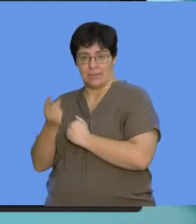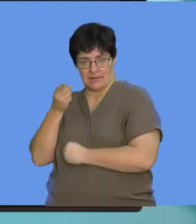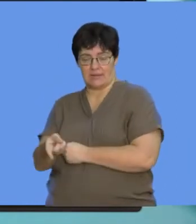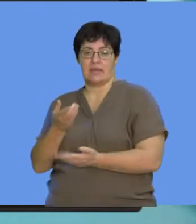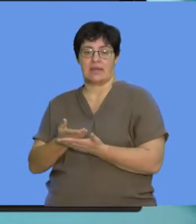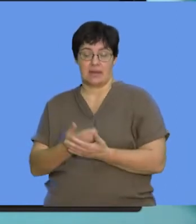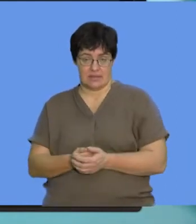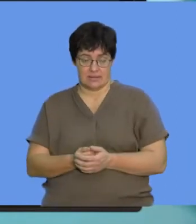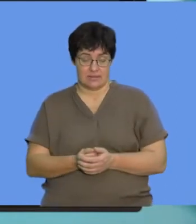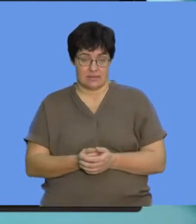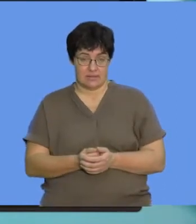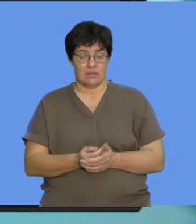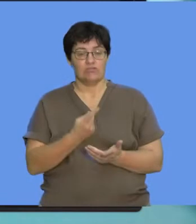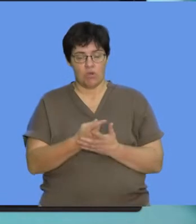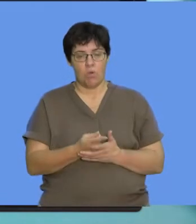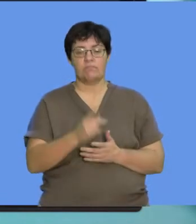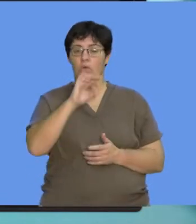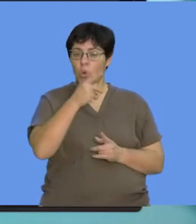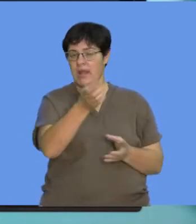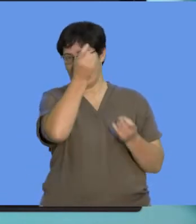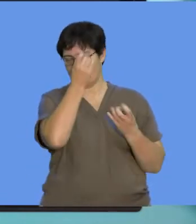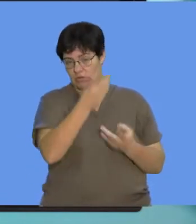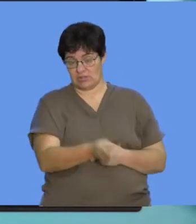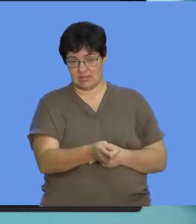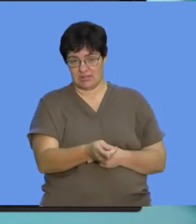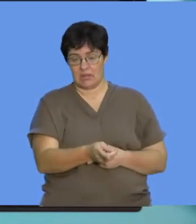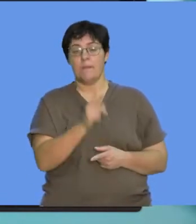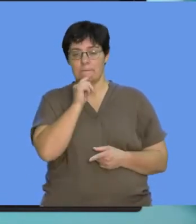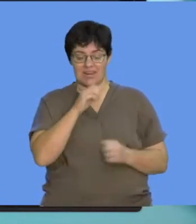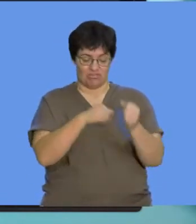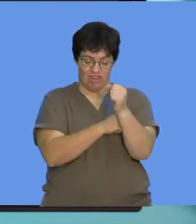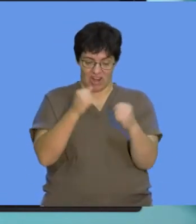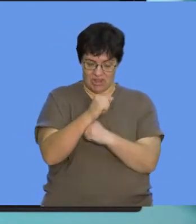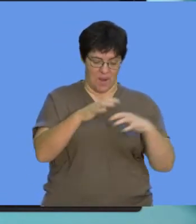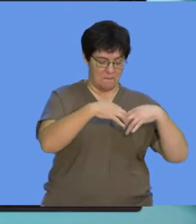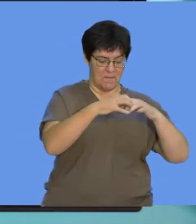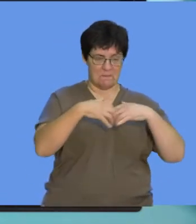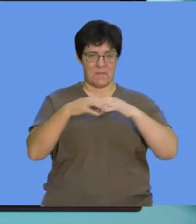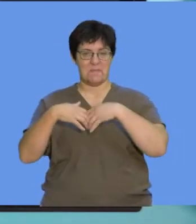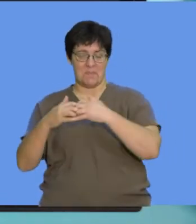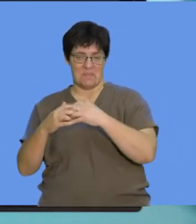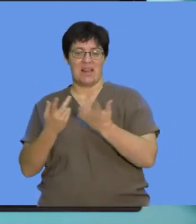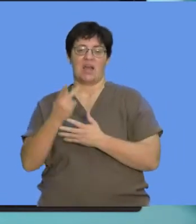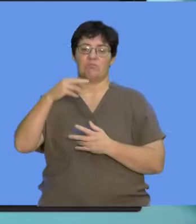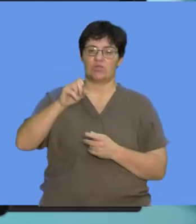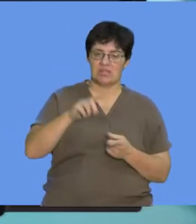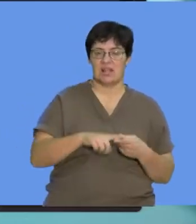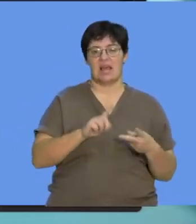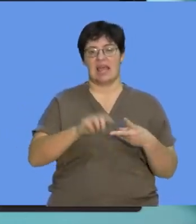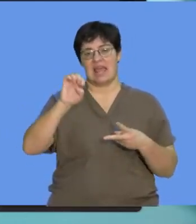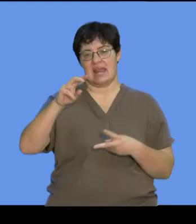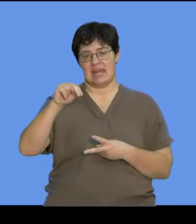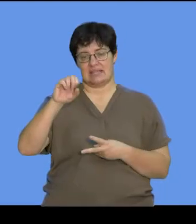how DNA plays an important role in coding for information that makes structural components like proteins, like